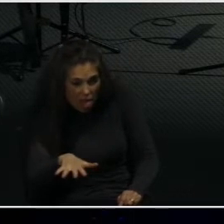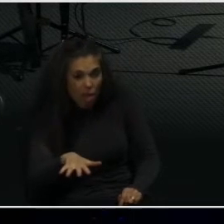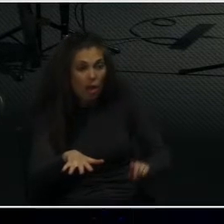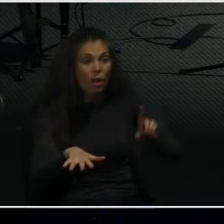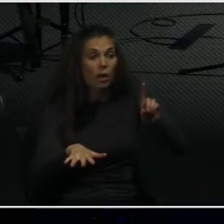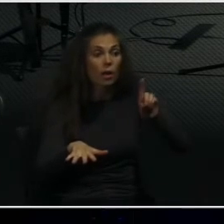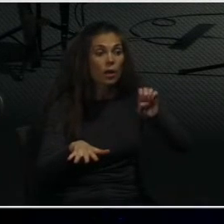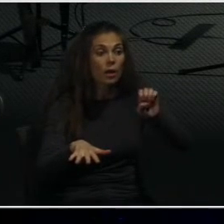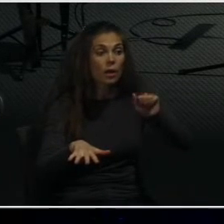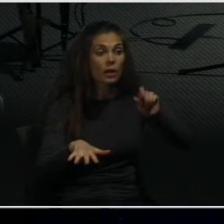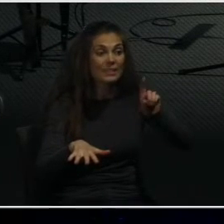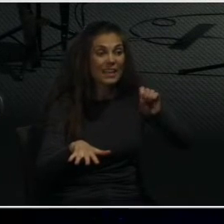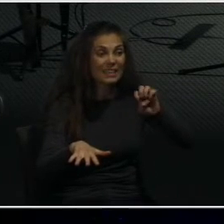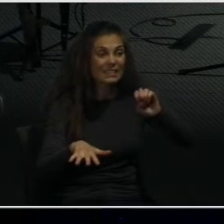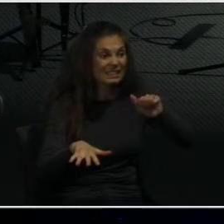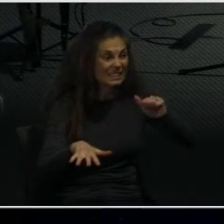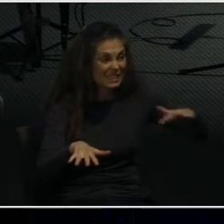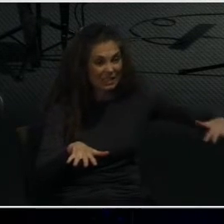there's one problem.